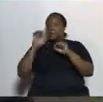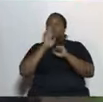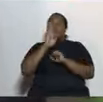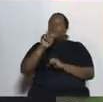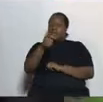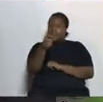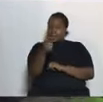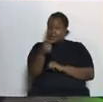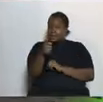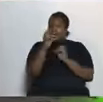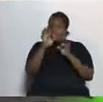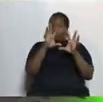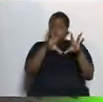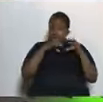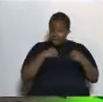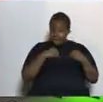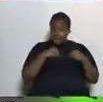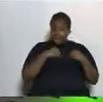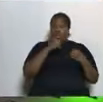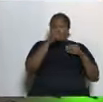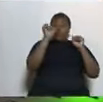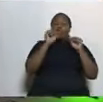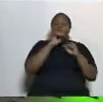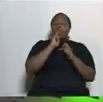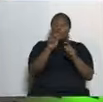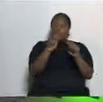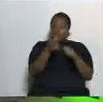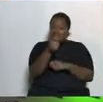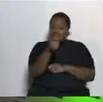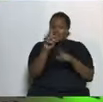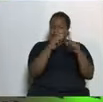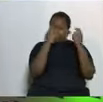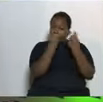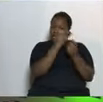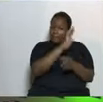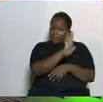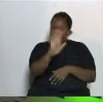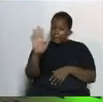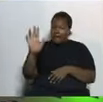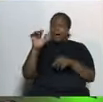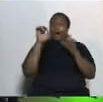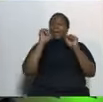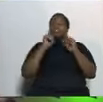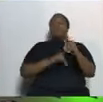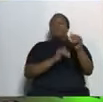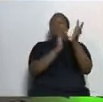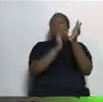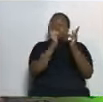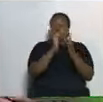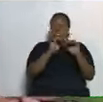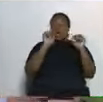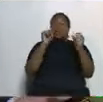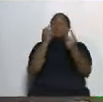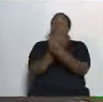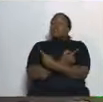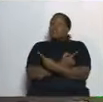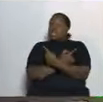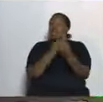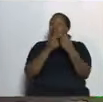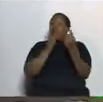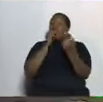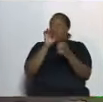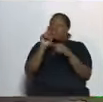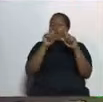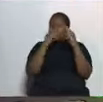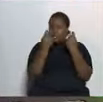you step out. You may be the key to your tribe. You may step out for Jesus, may be different than anybody in your tribe, but